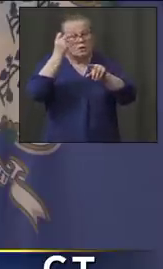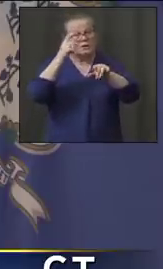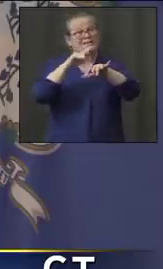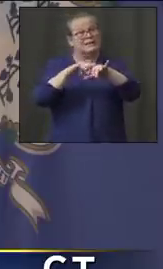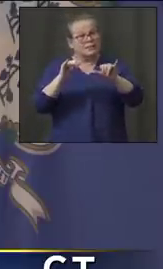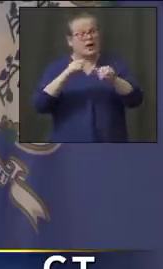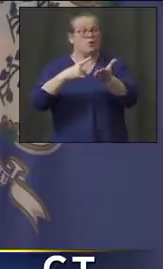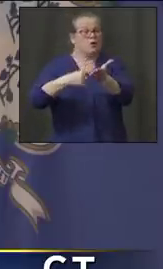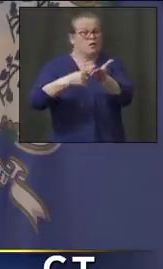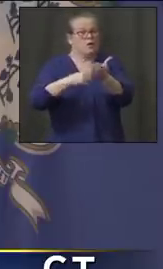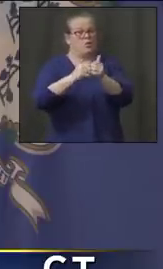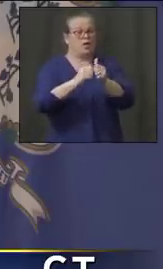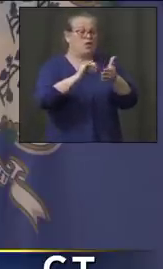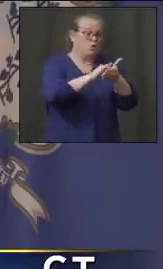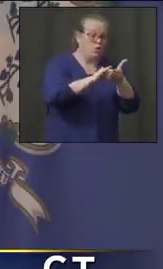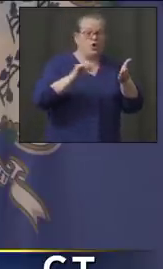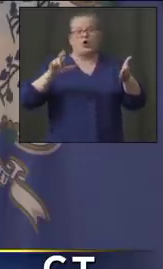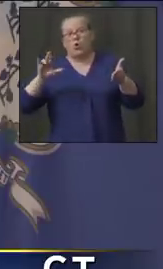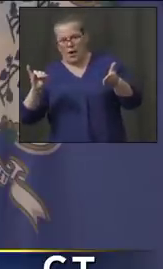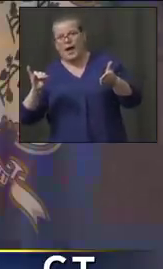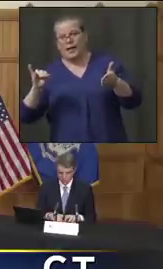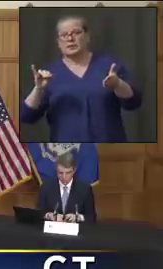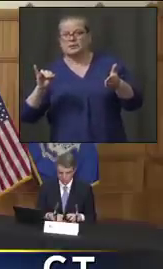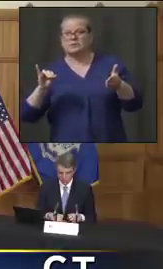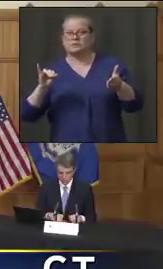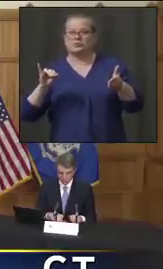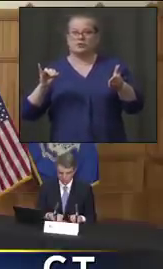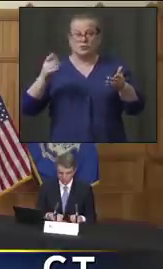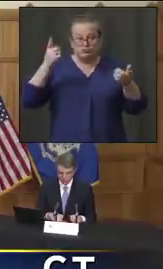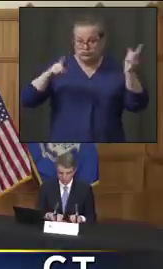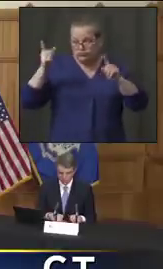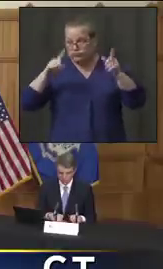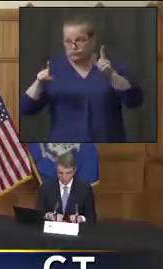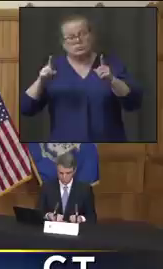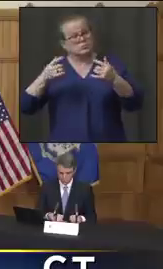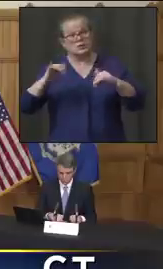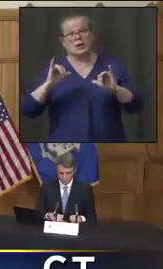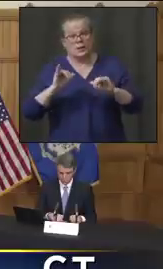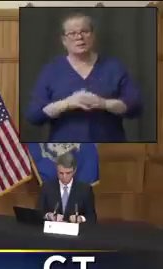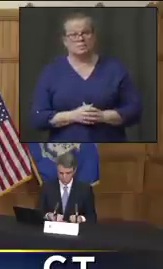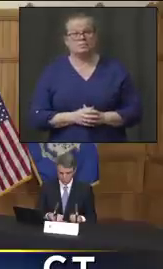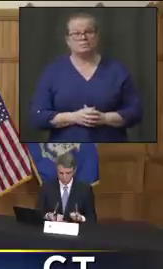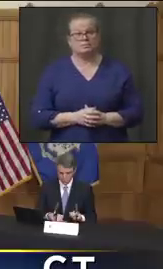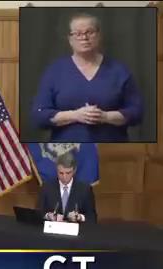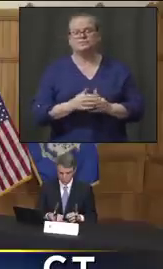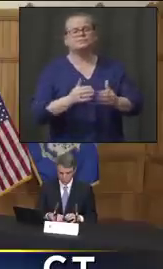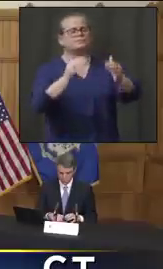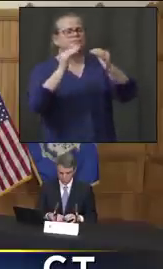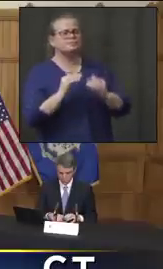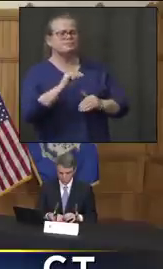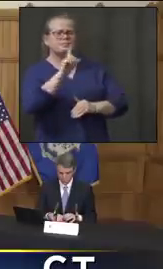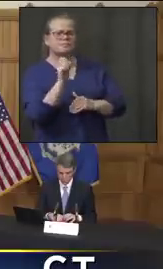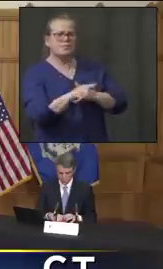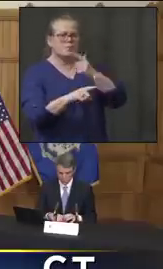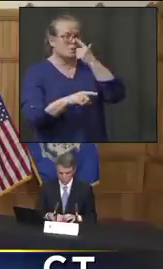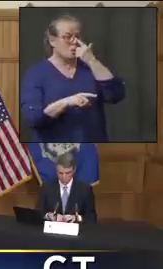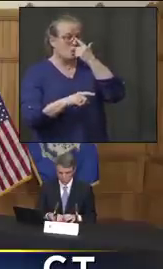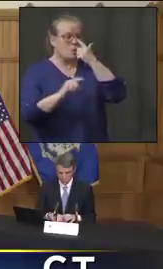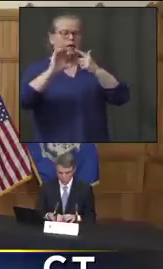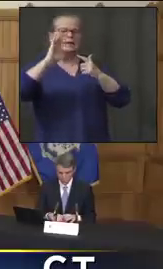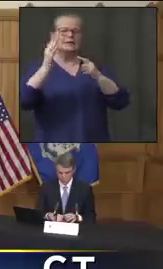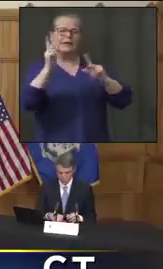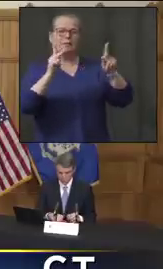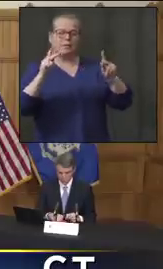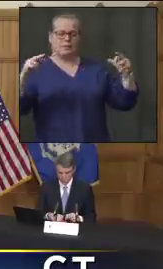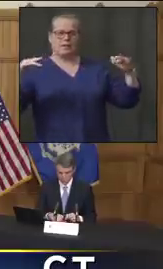Thank you, Governor. And one last question. The grocery stores seem to be like the central gathering place